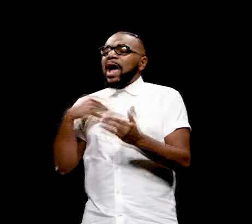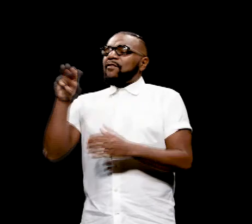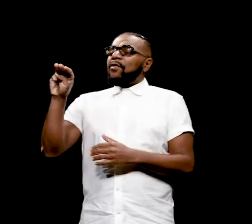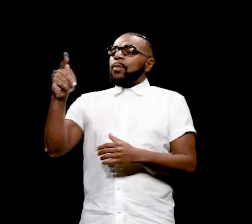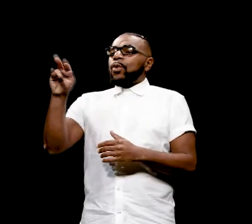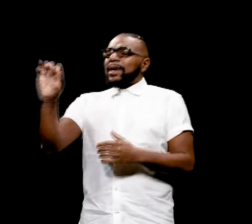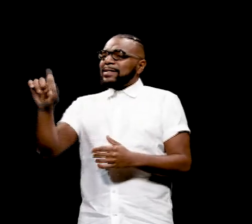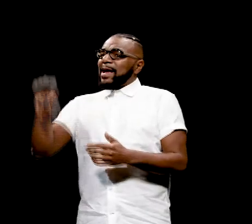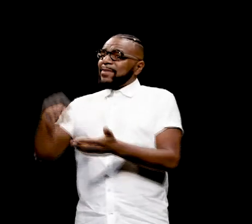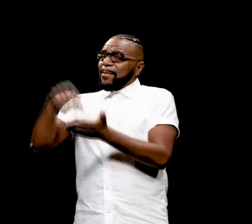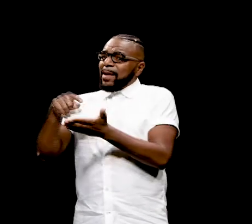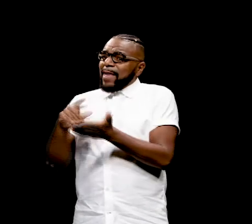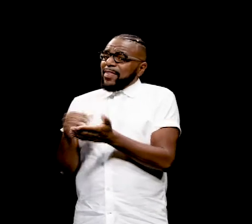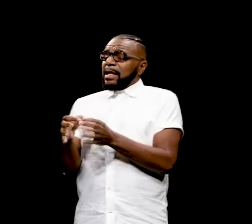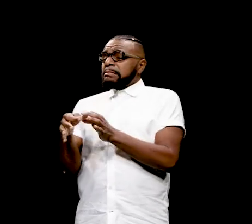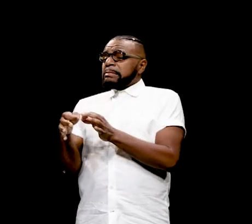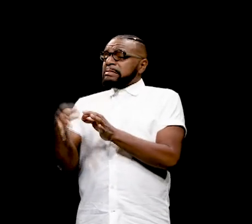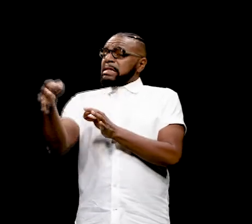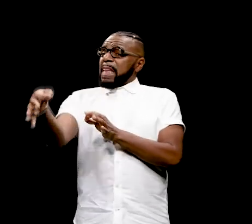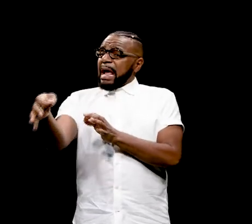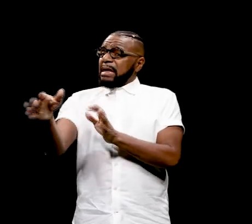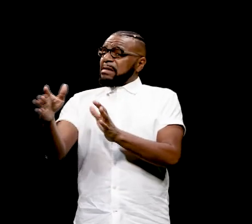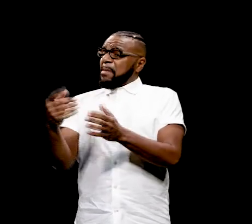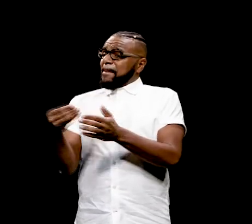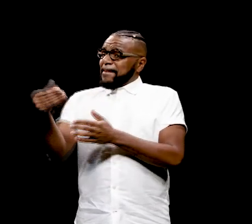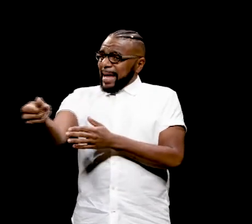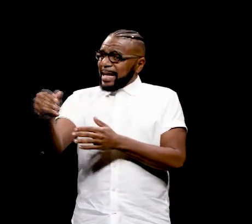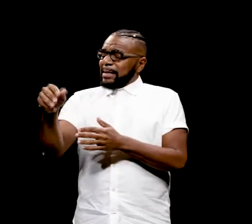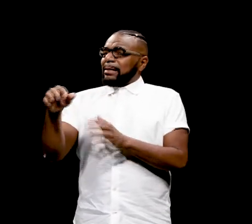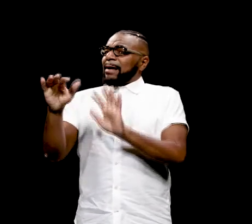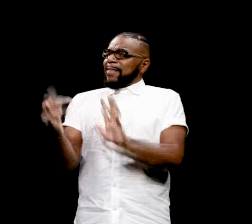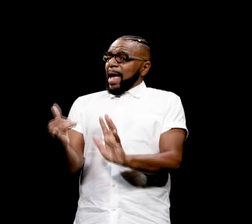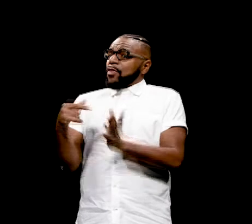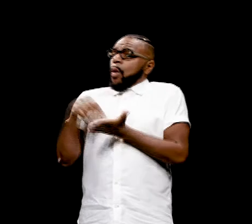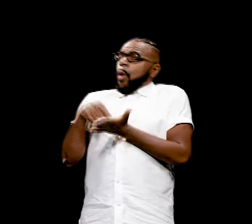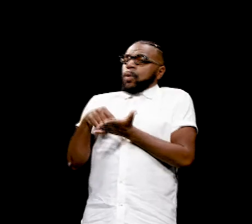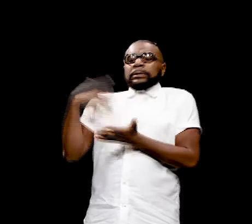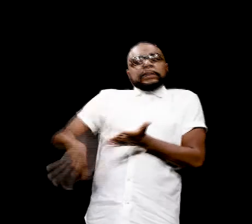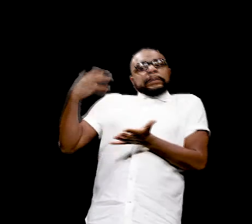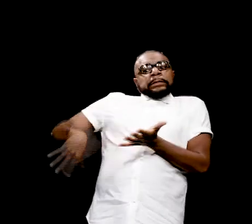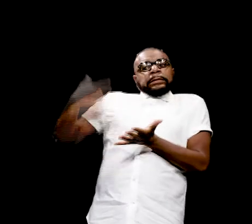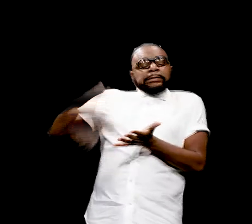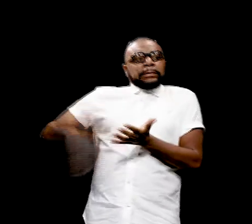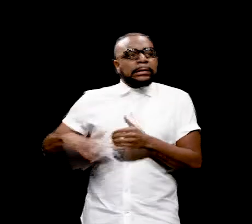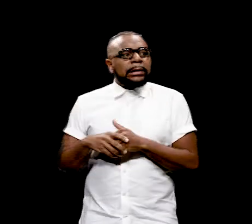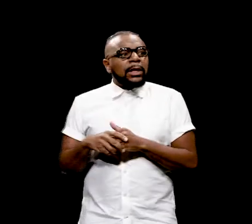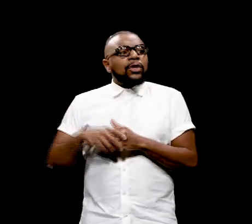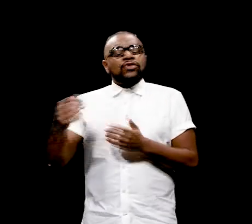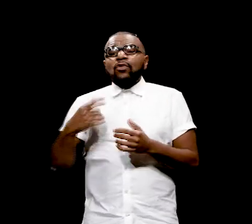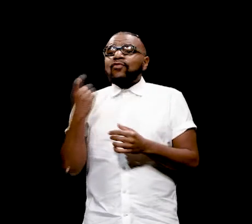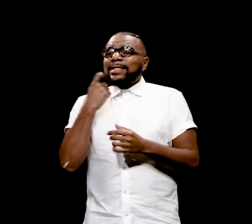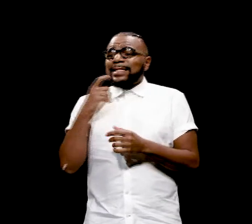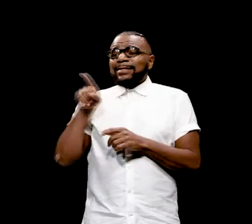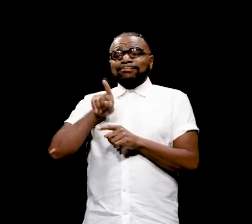have had their mortgage payments deferred and will now owe huge amounts of money. Recently, my opponent's campaign was